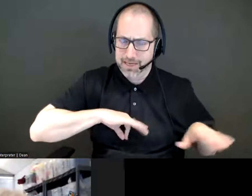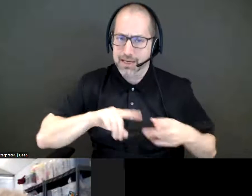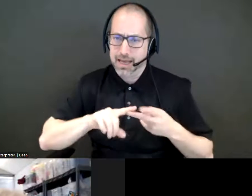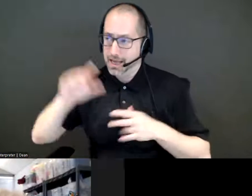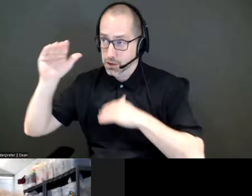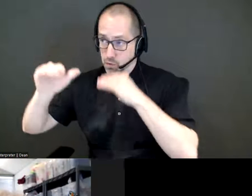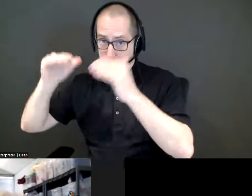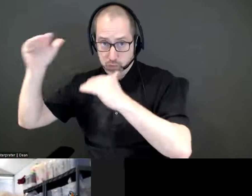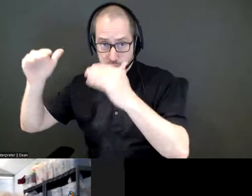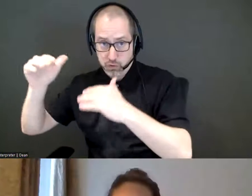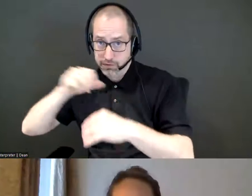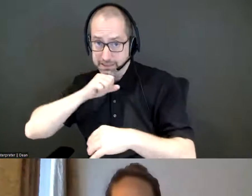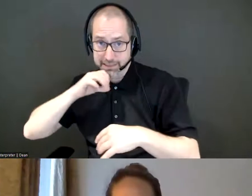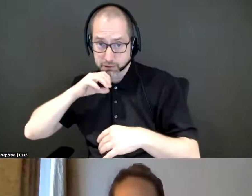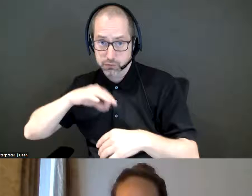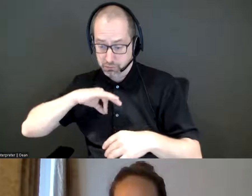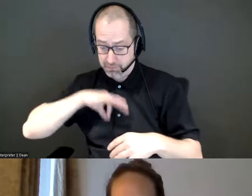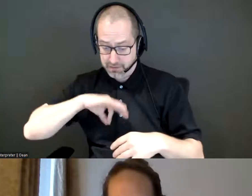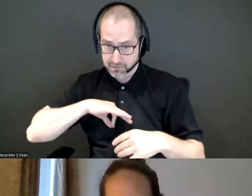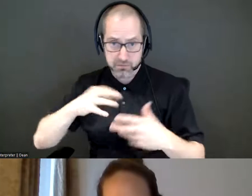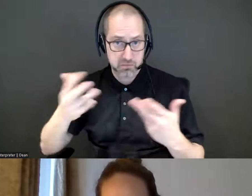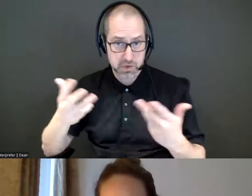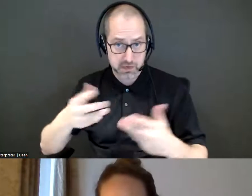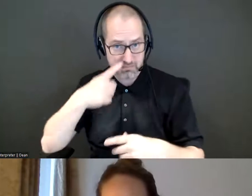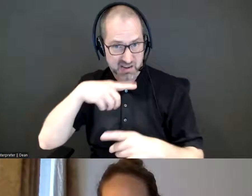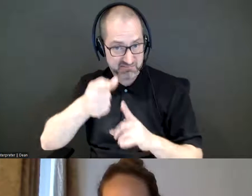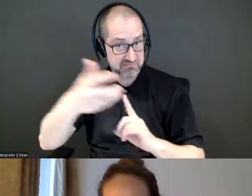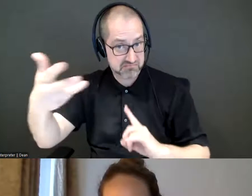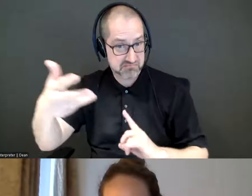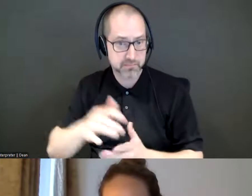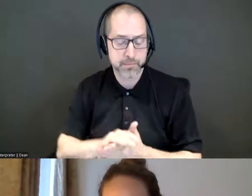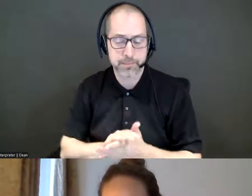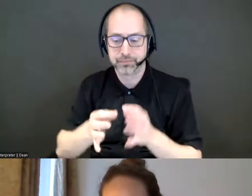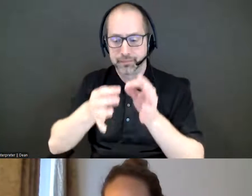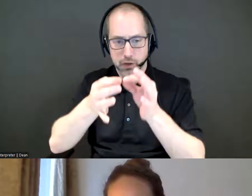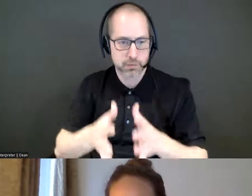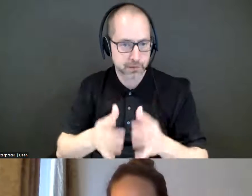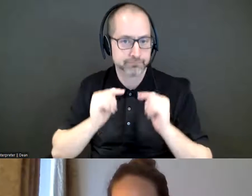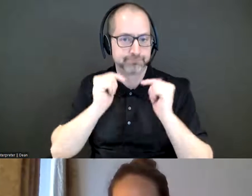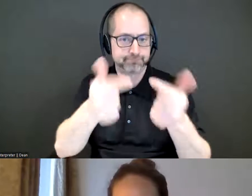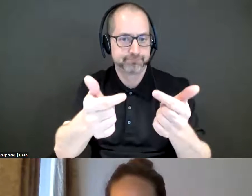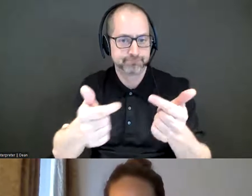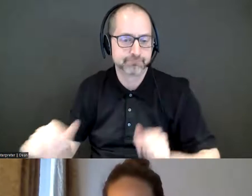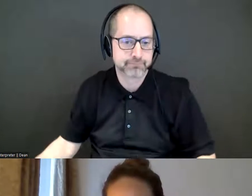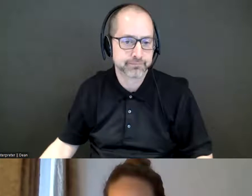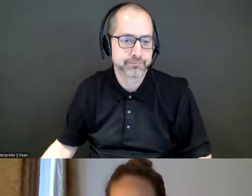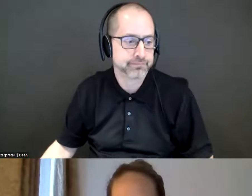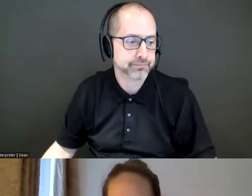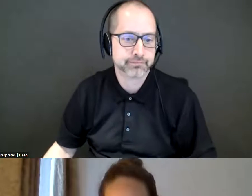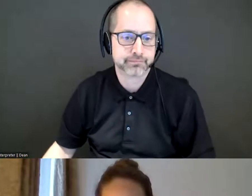in GrandPals? Sure. So we're seeing a multitude of